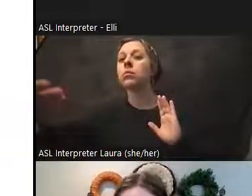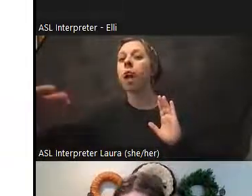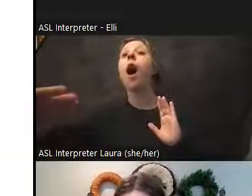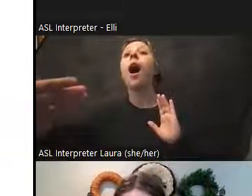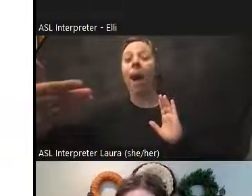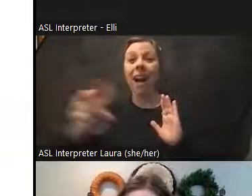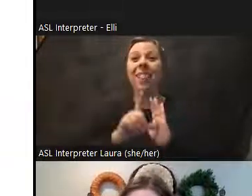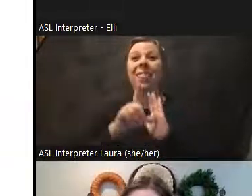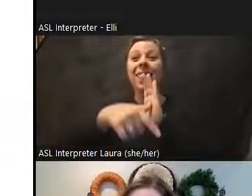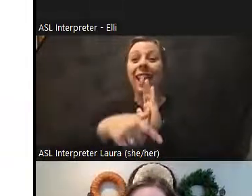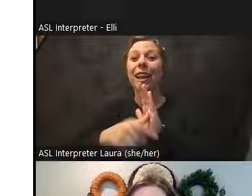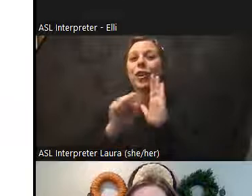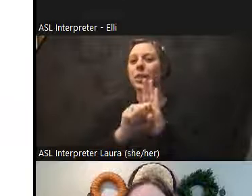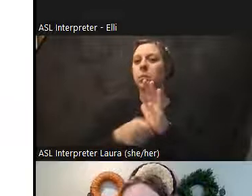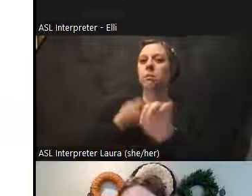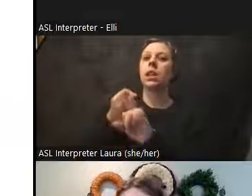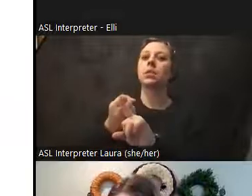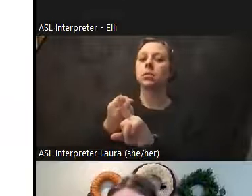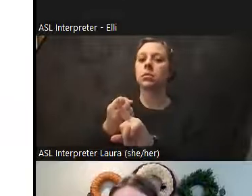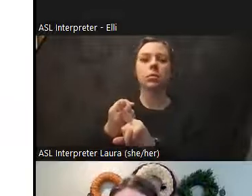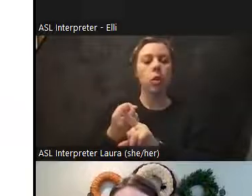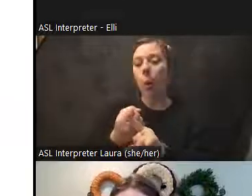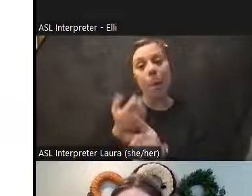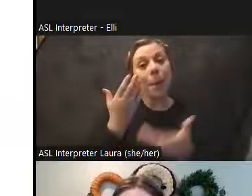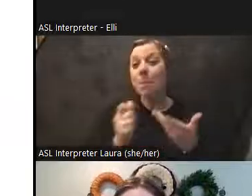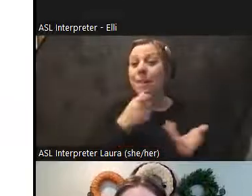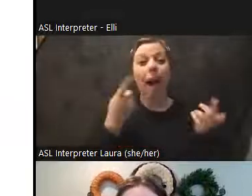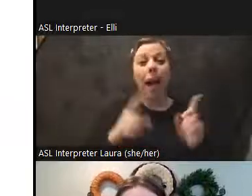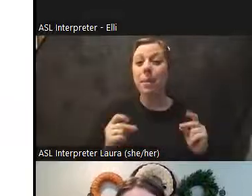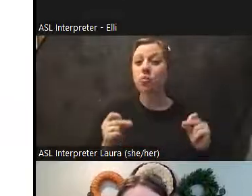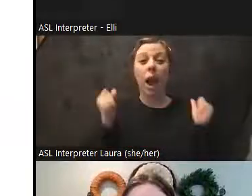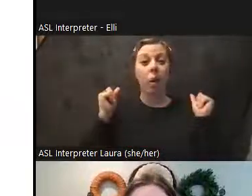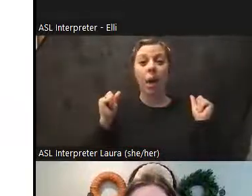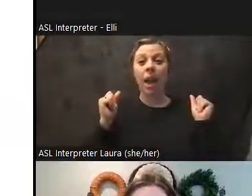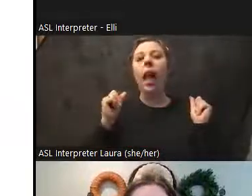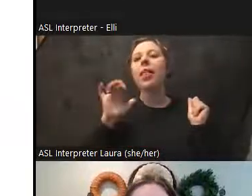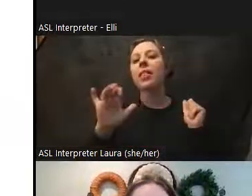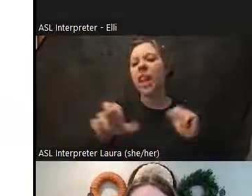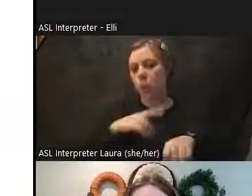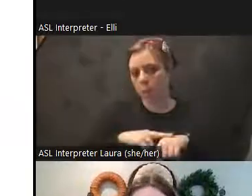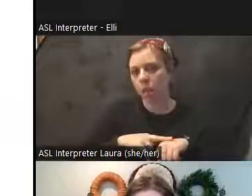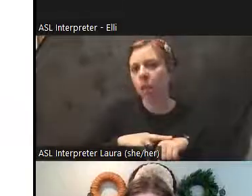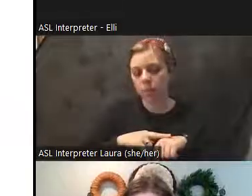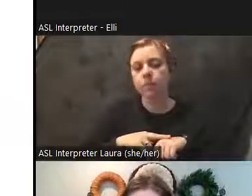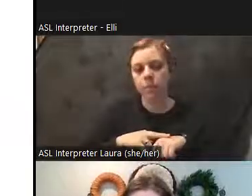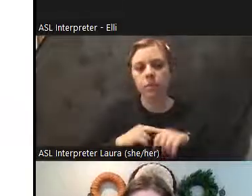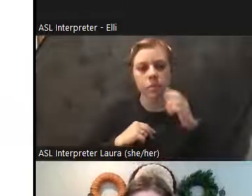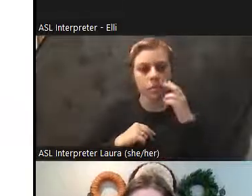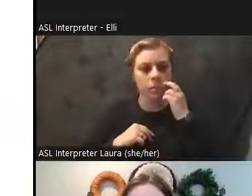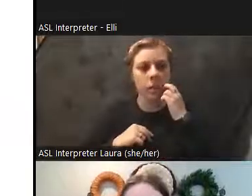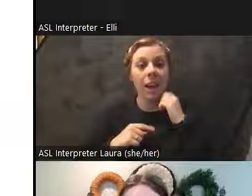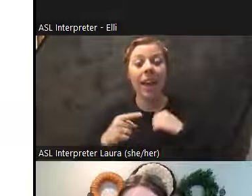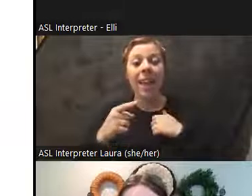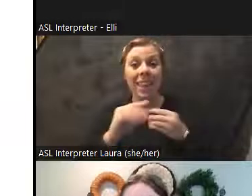weeks after a sexual assault, and that is totally normal. I also think it's important to note that this particular